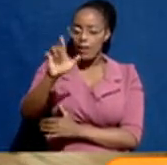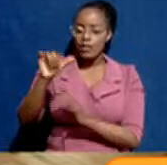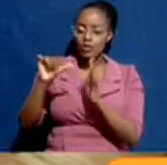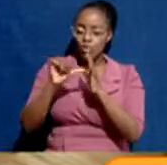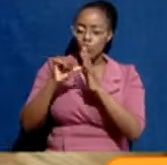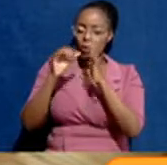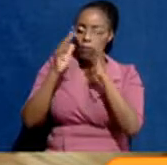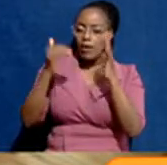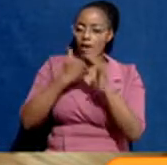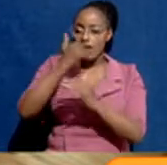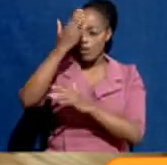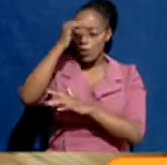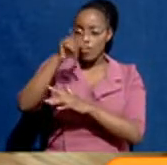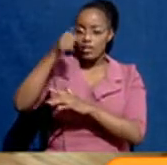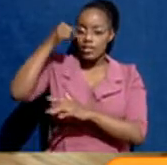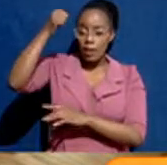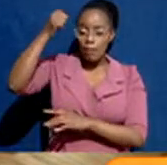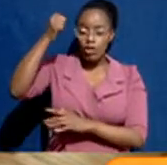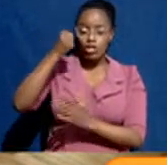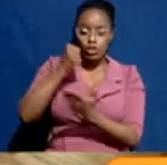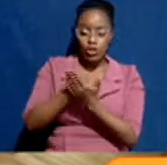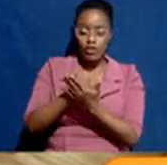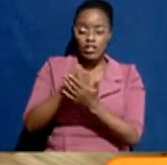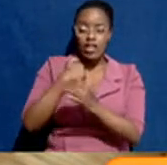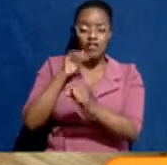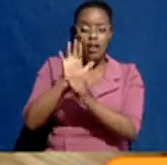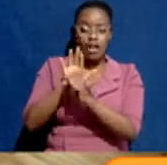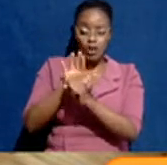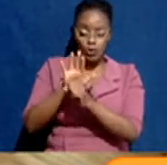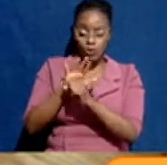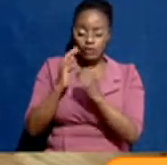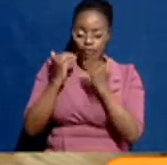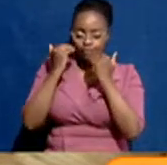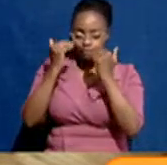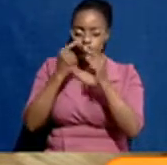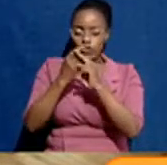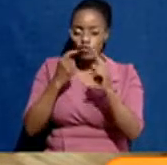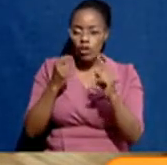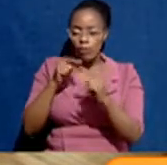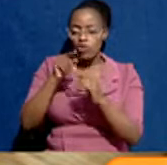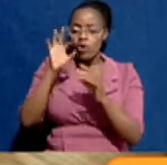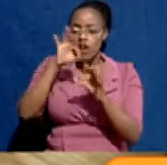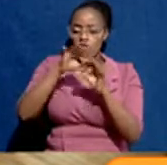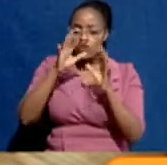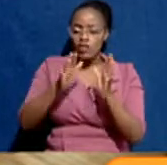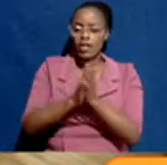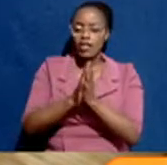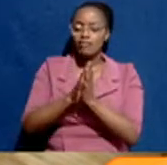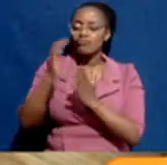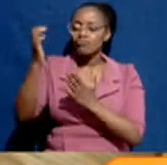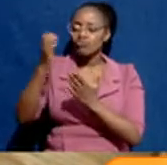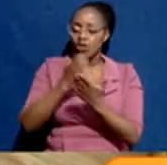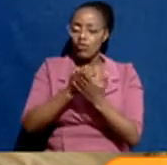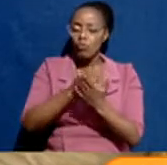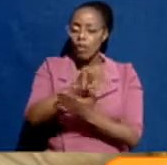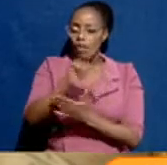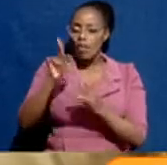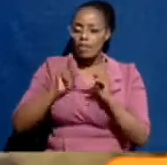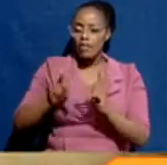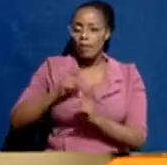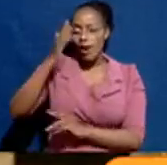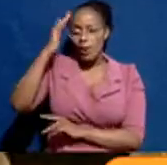because, you know, this is a political office, and there is a lot of pressure from your voters to employ them. And I know